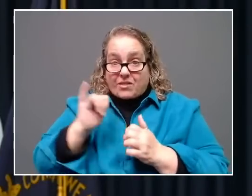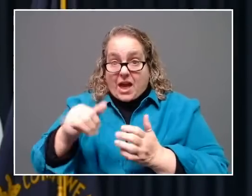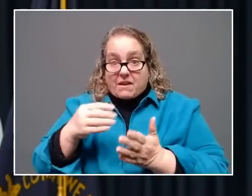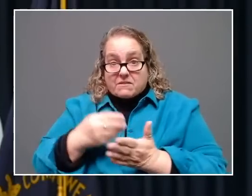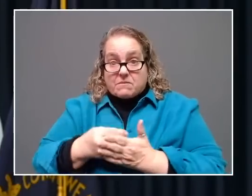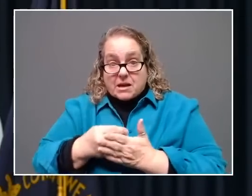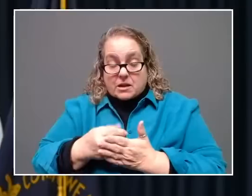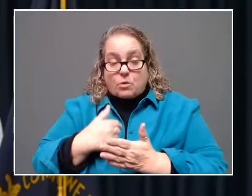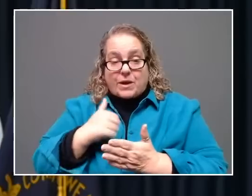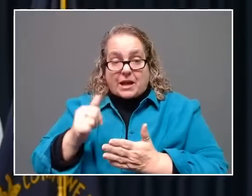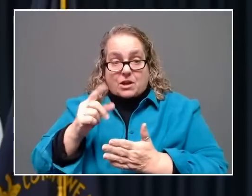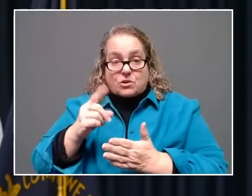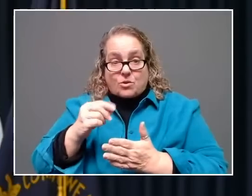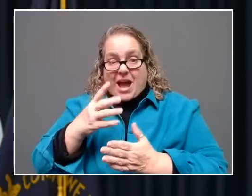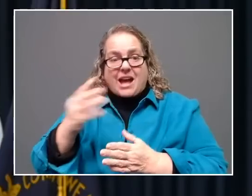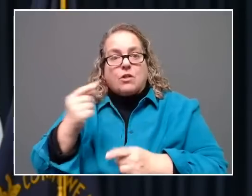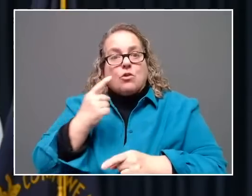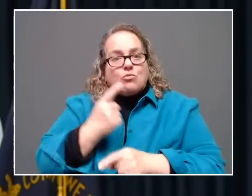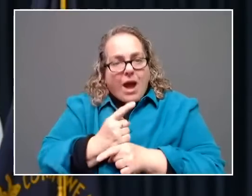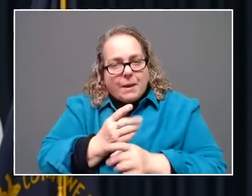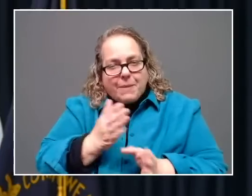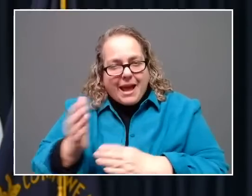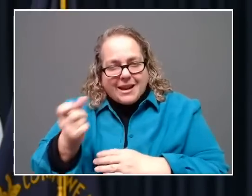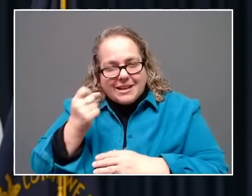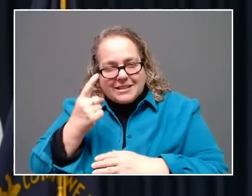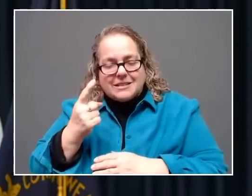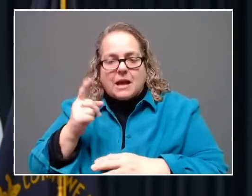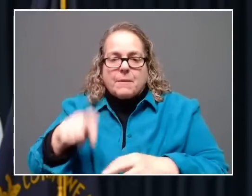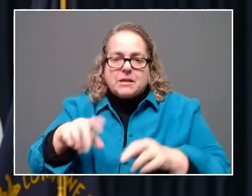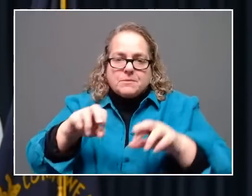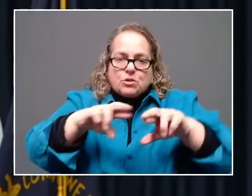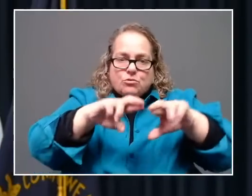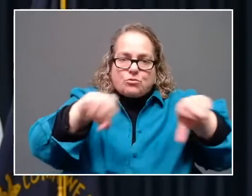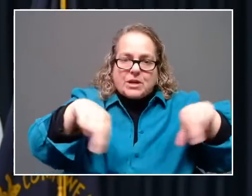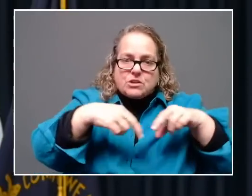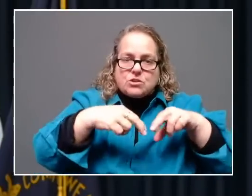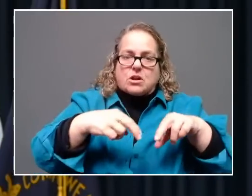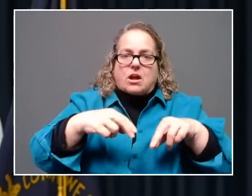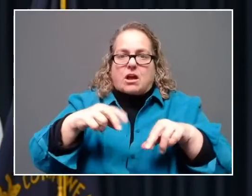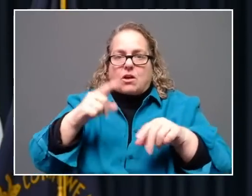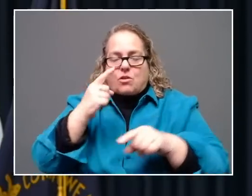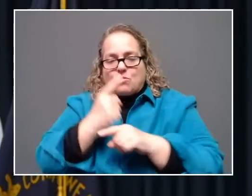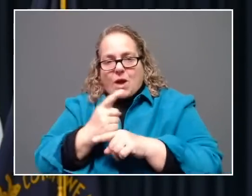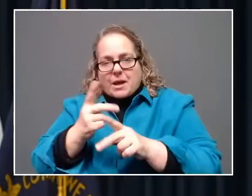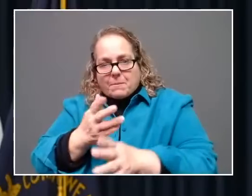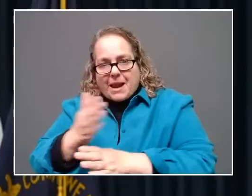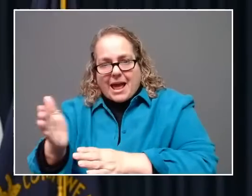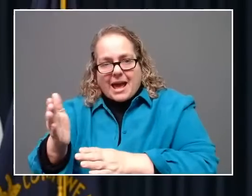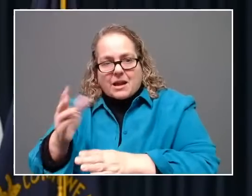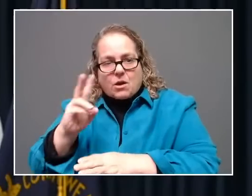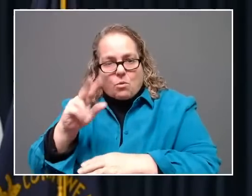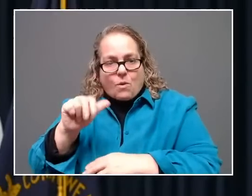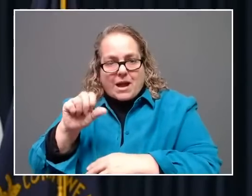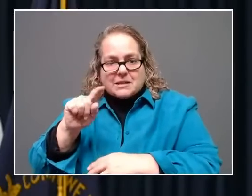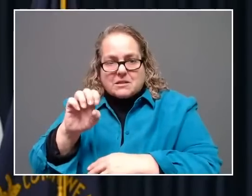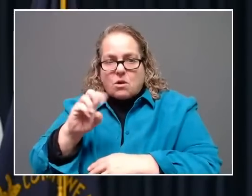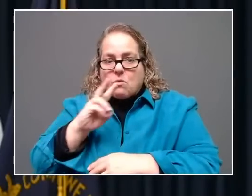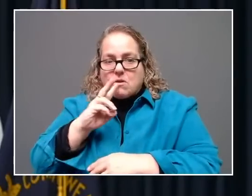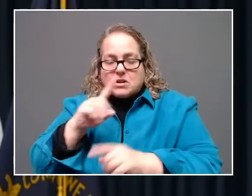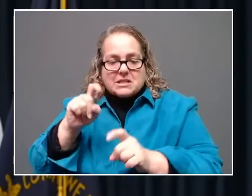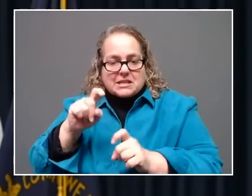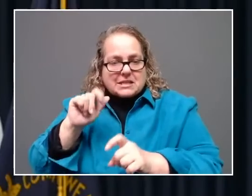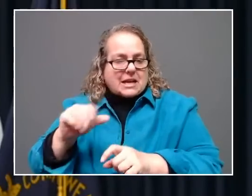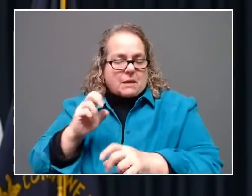in the right plan, right? It's got to be regional. You have to have the right plan there. Wastewater testing can be